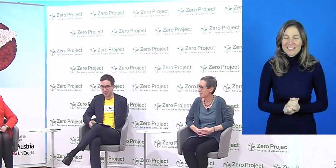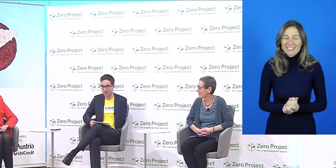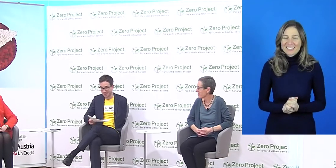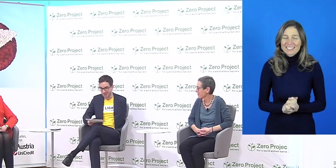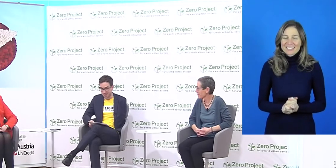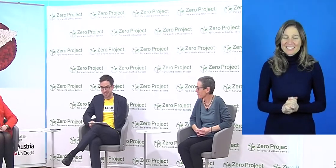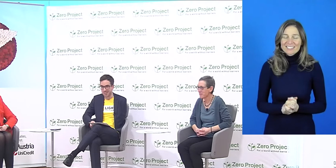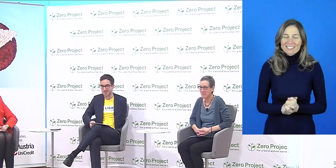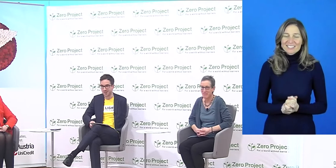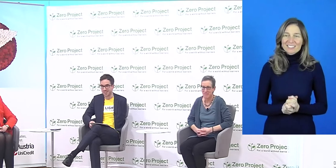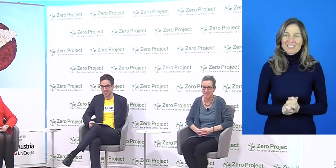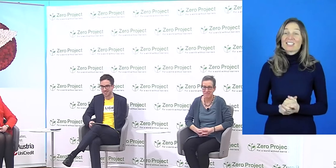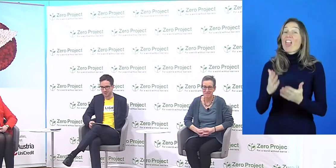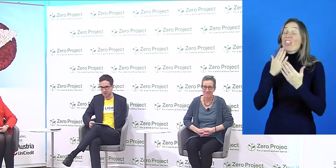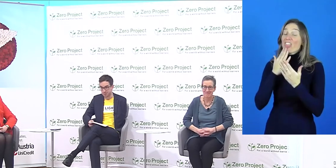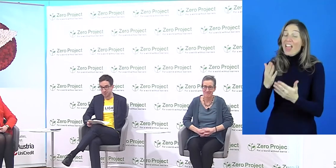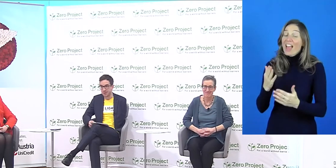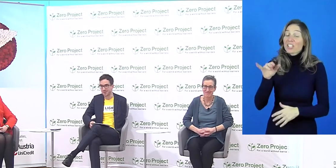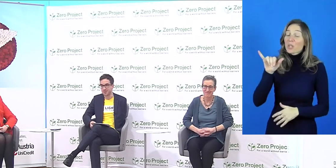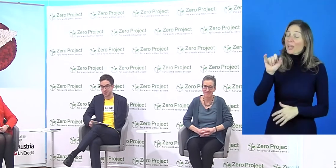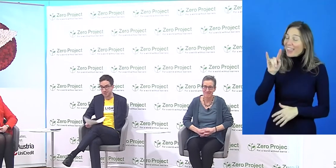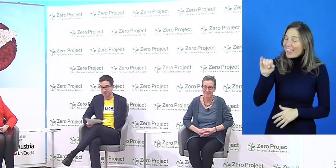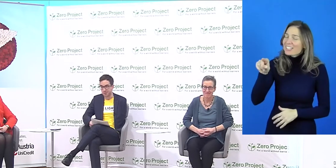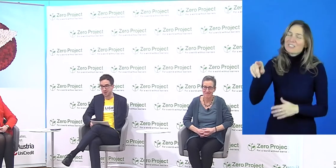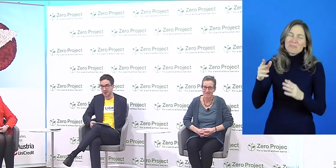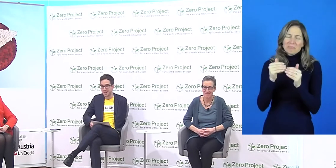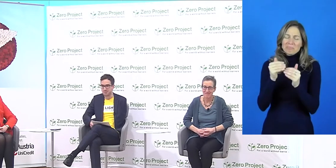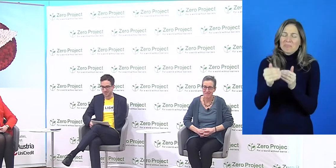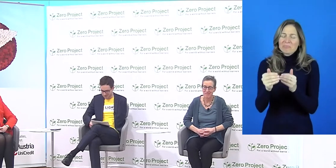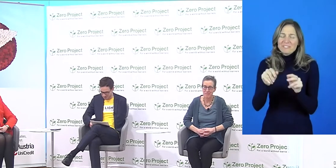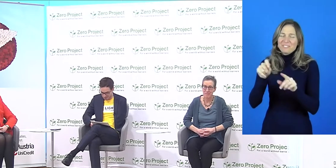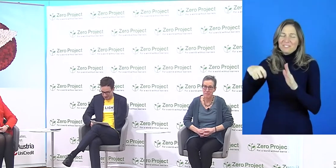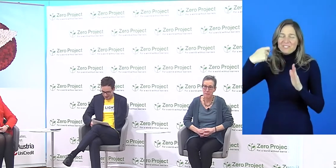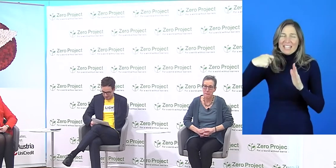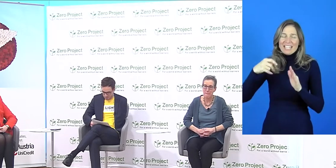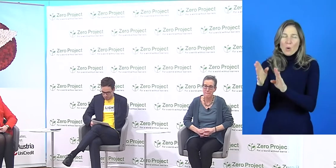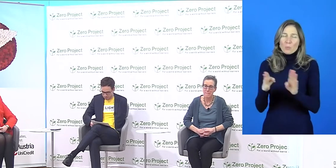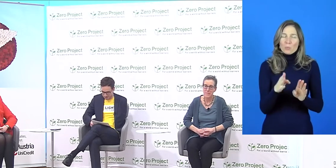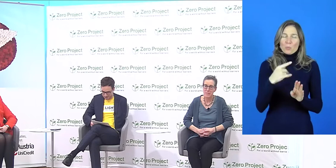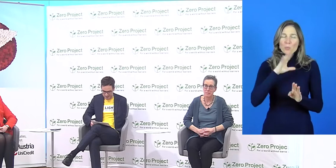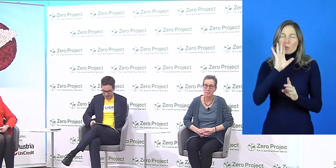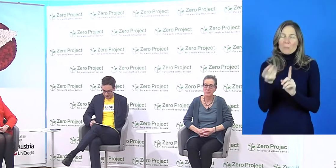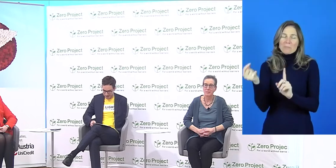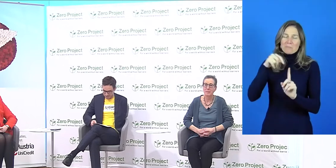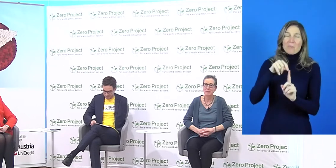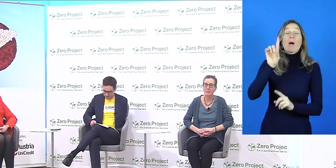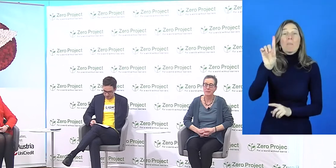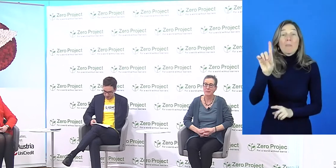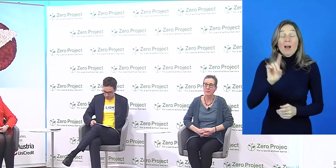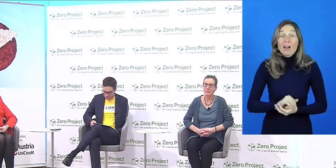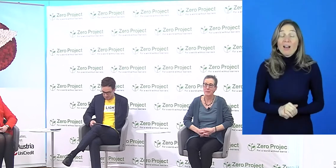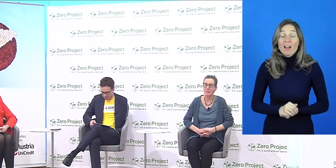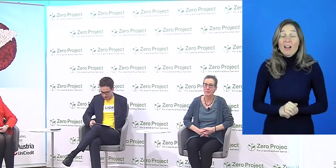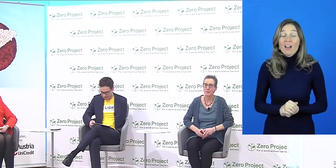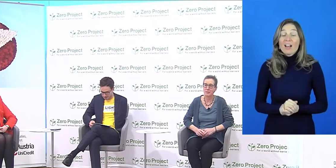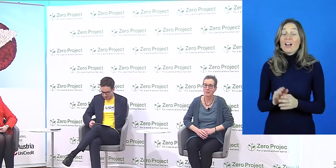your thoughts. You already saw the next video. We will play it in short. I just will present to you who we will see. She's the